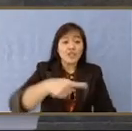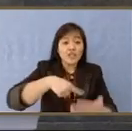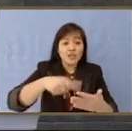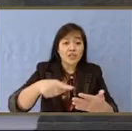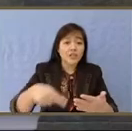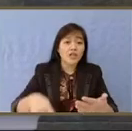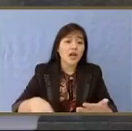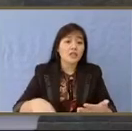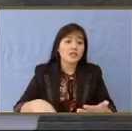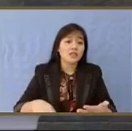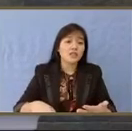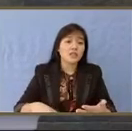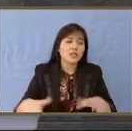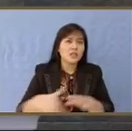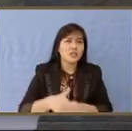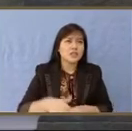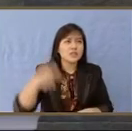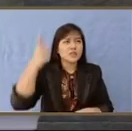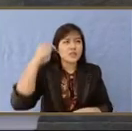po ni Samuel.